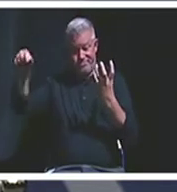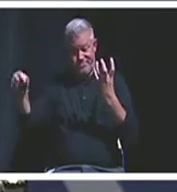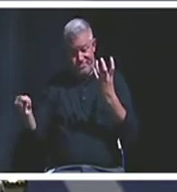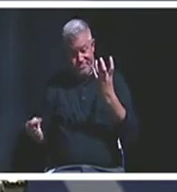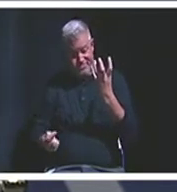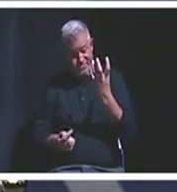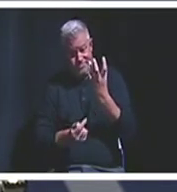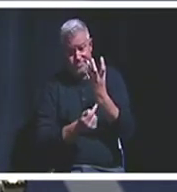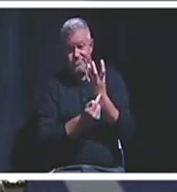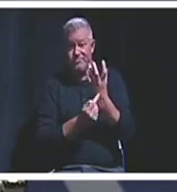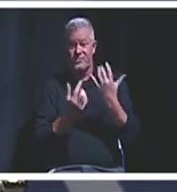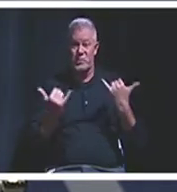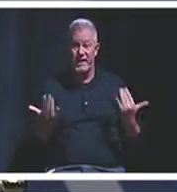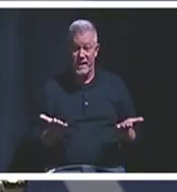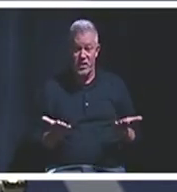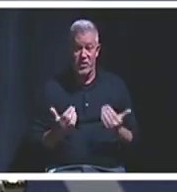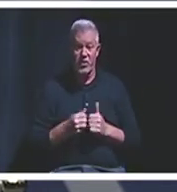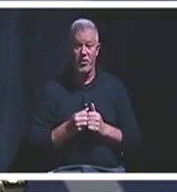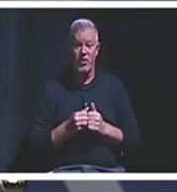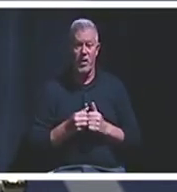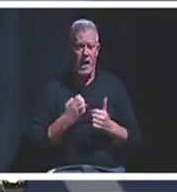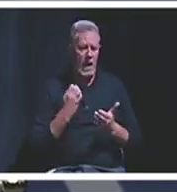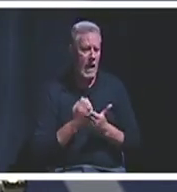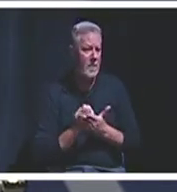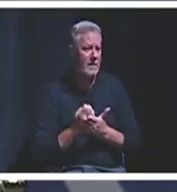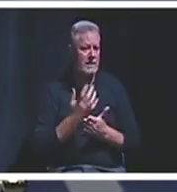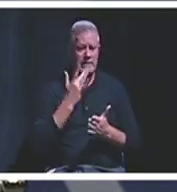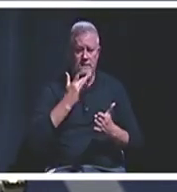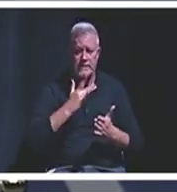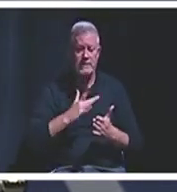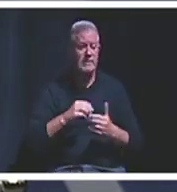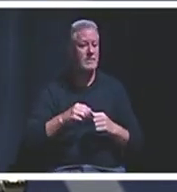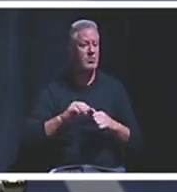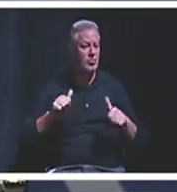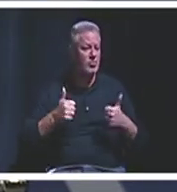included professional and economic challenges,